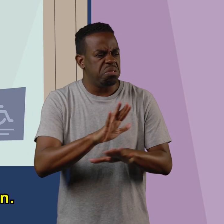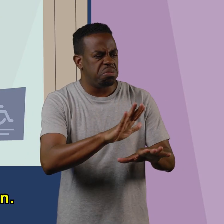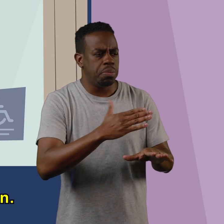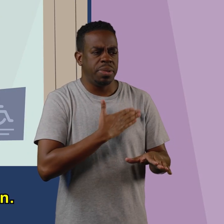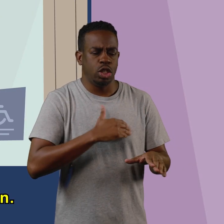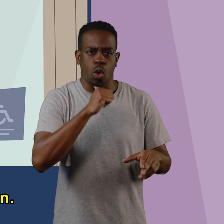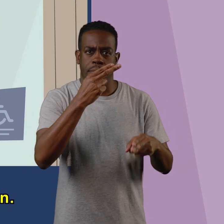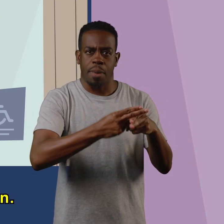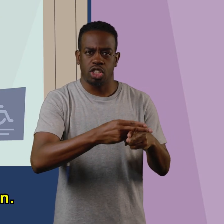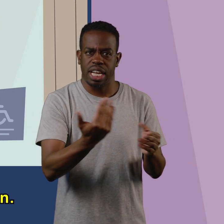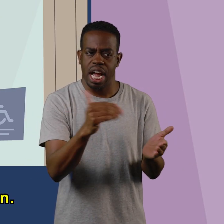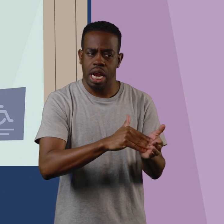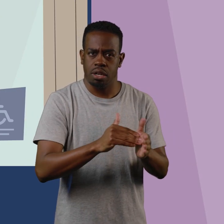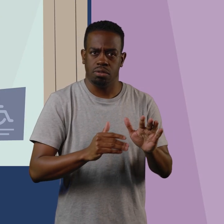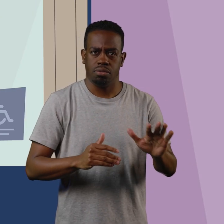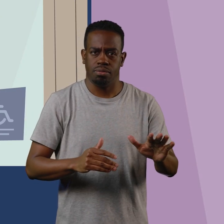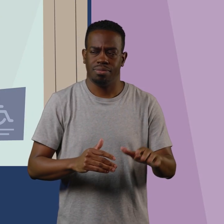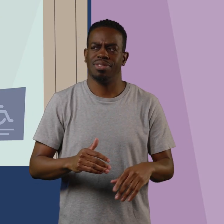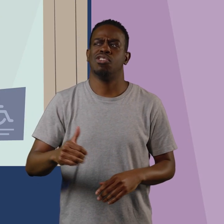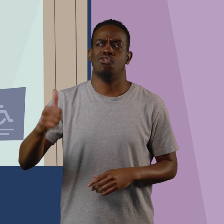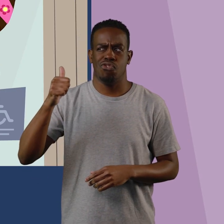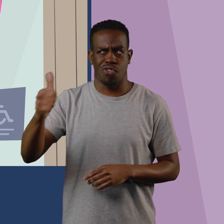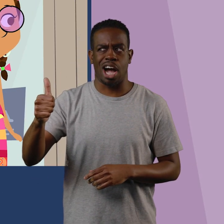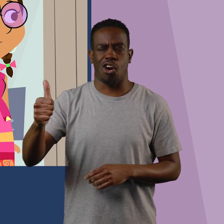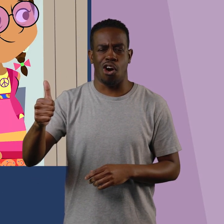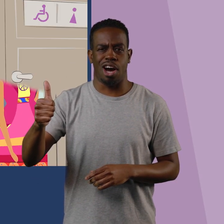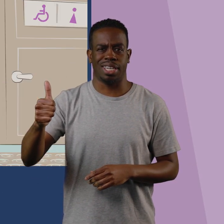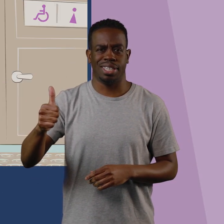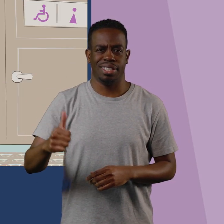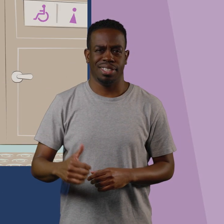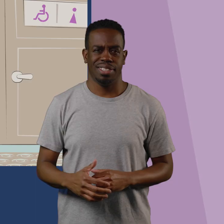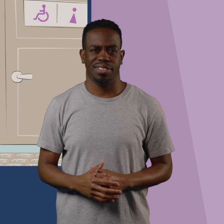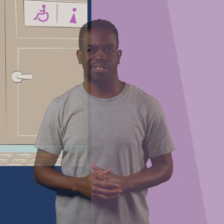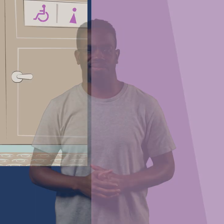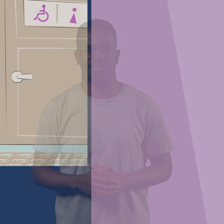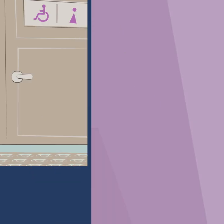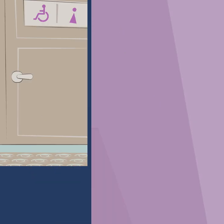Let's never speak of that again. Right on.